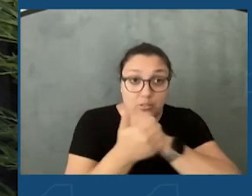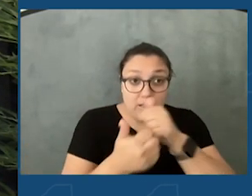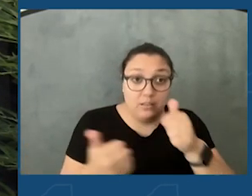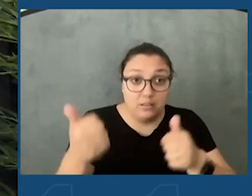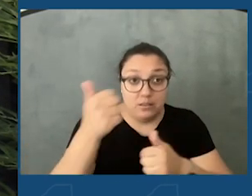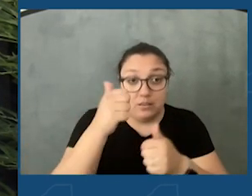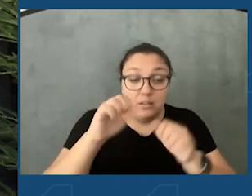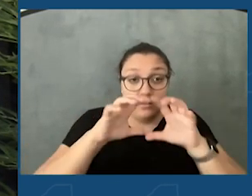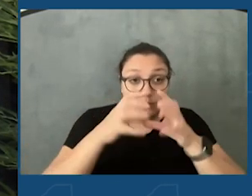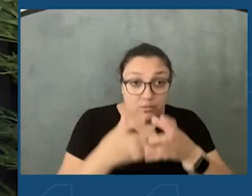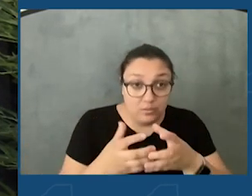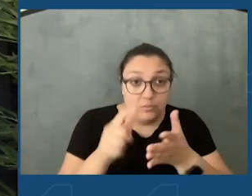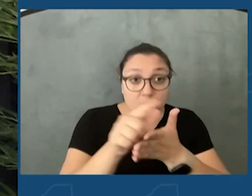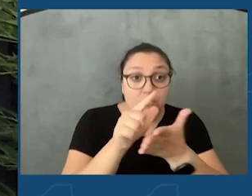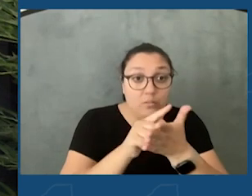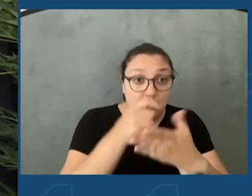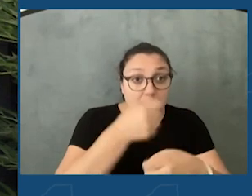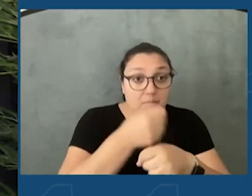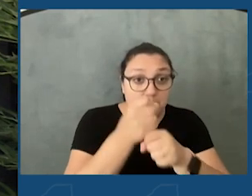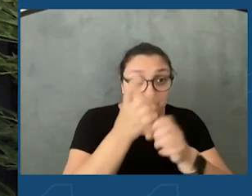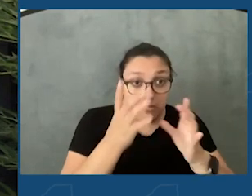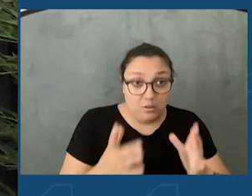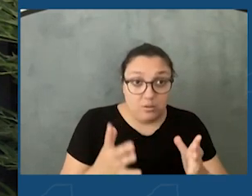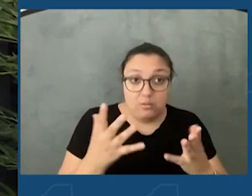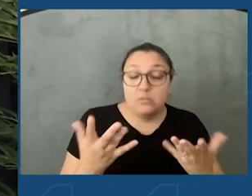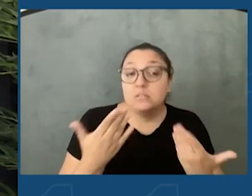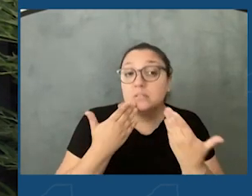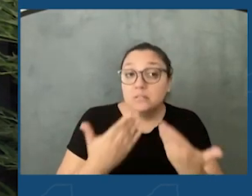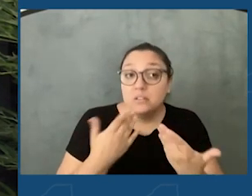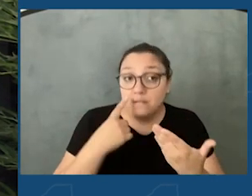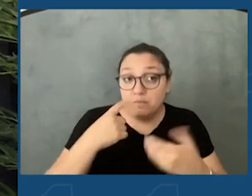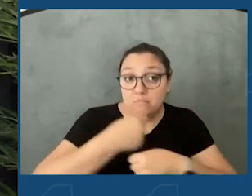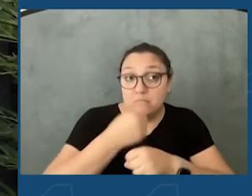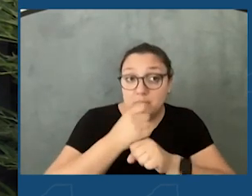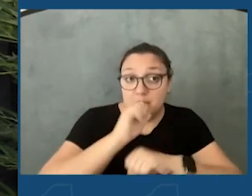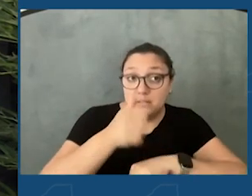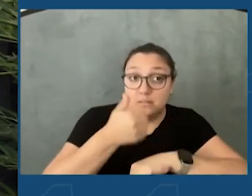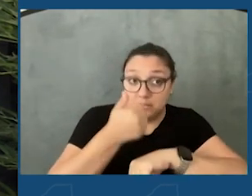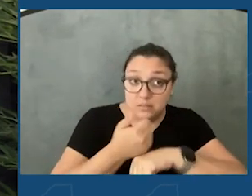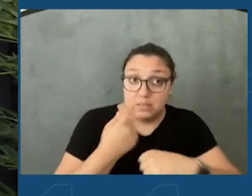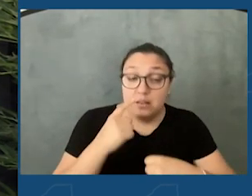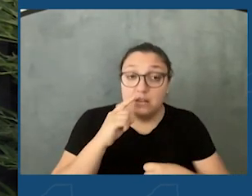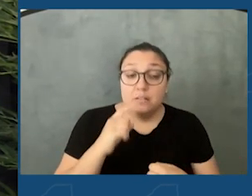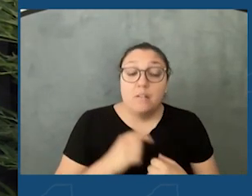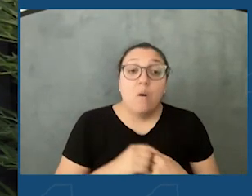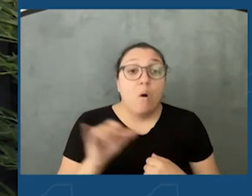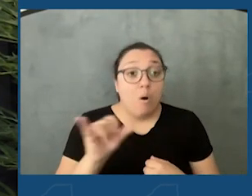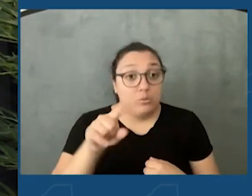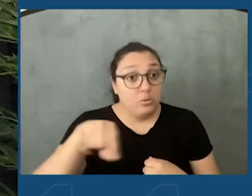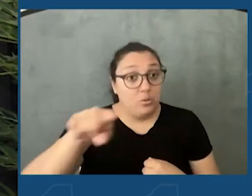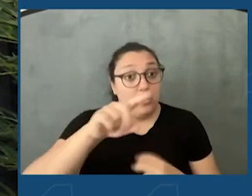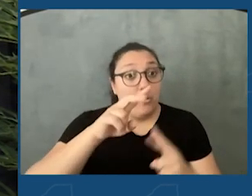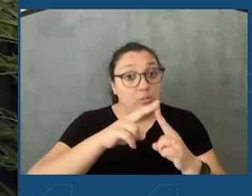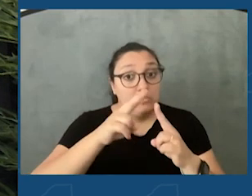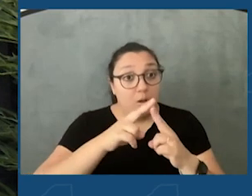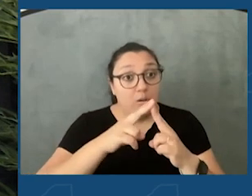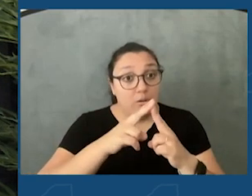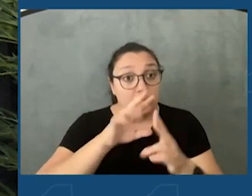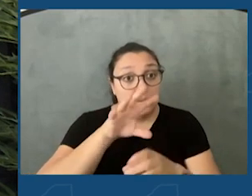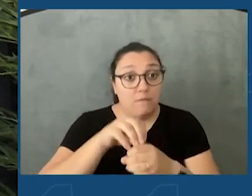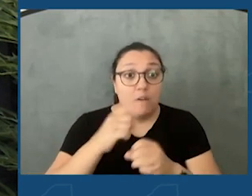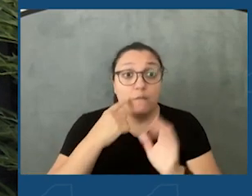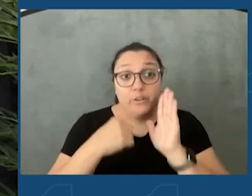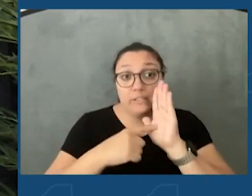in bringing this center into fruition. I also want to thank other partners critical to realizing this vision, including the Ulster